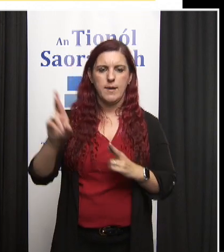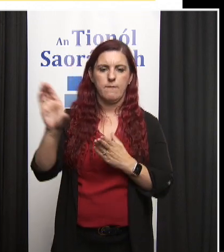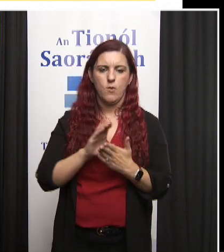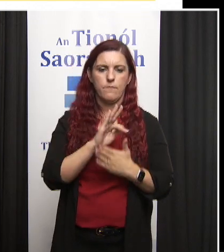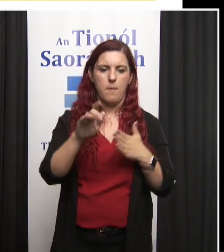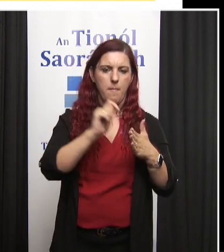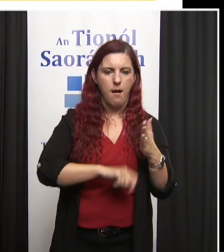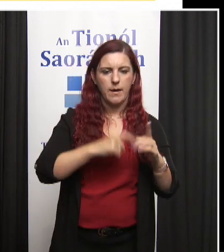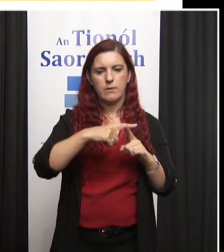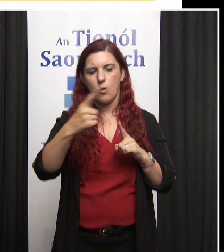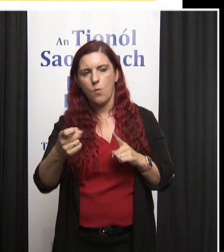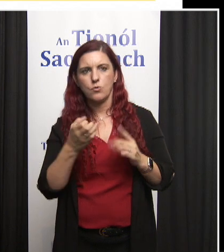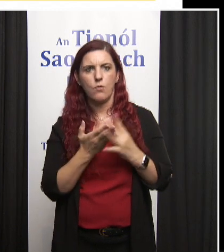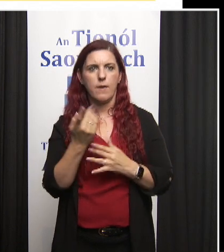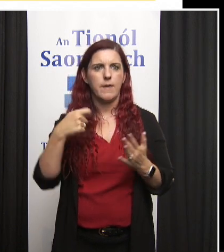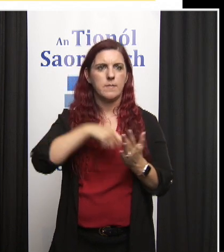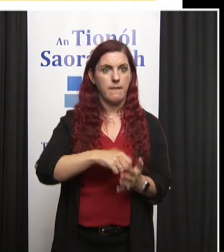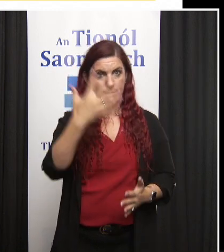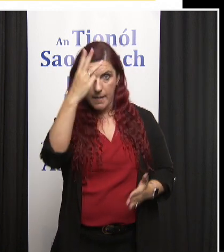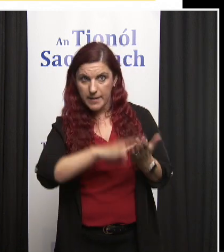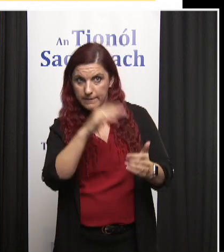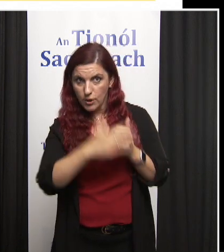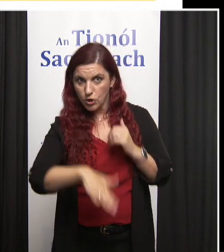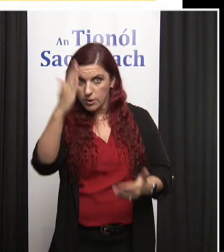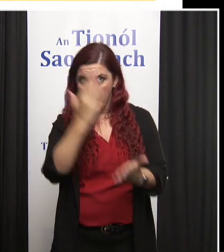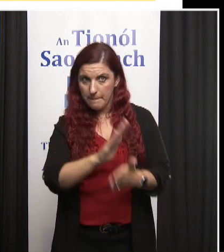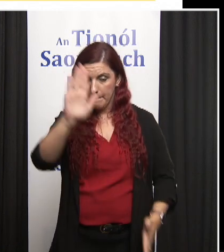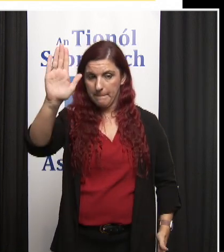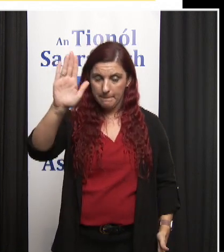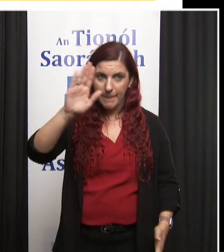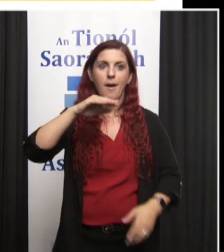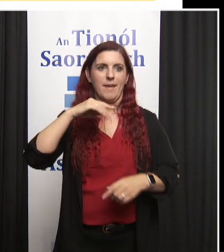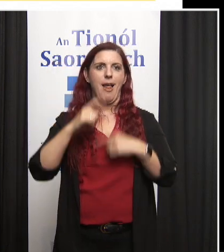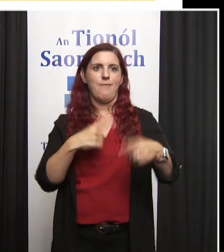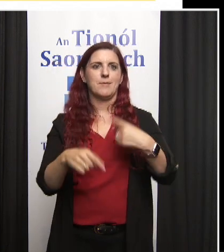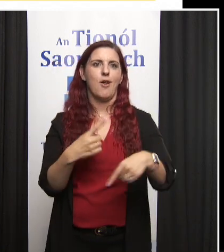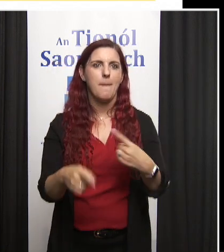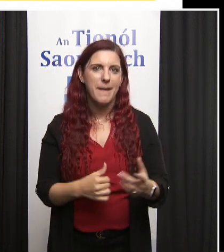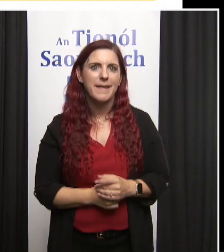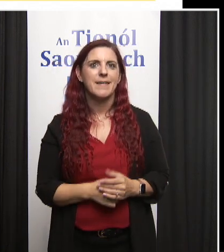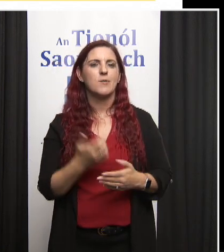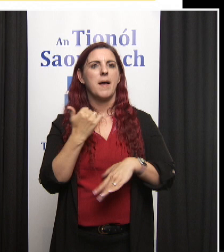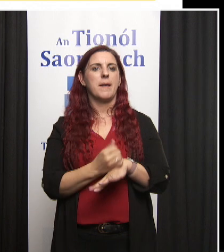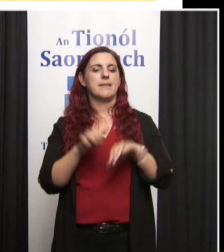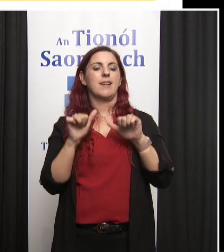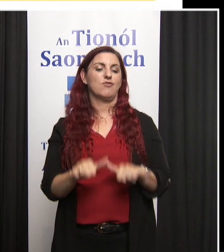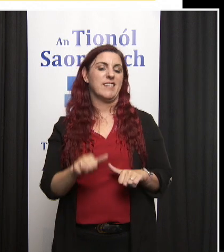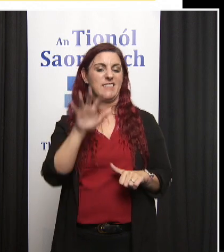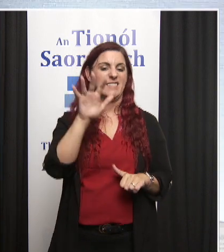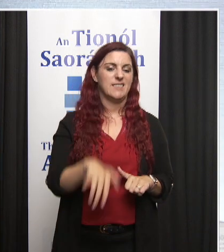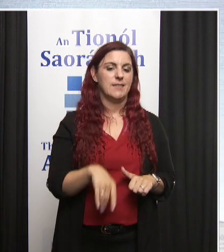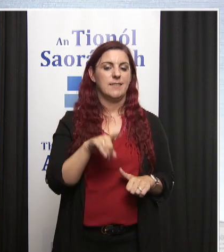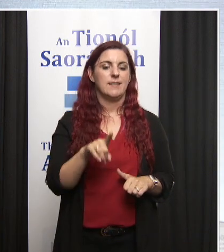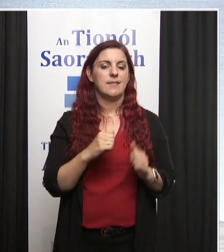and through investments. Sarah, 5 minutes. Yeah, sorry. So I'll just wrap it all up. We basically agreed on